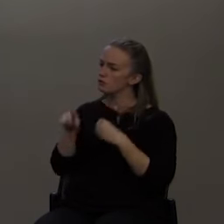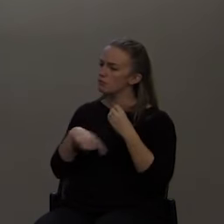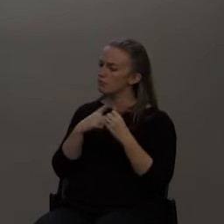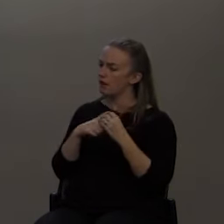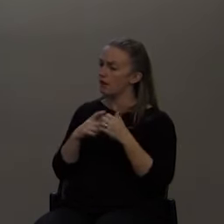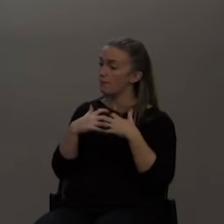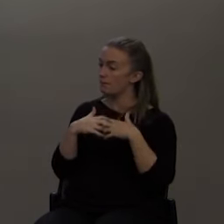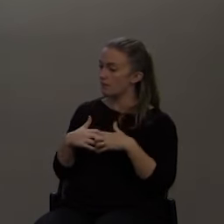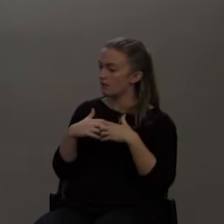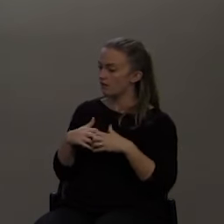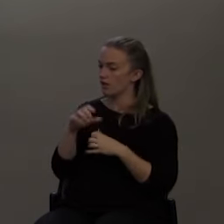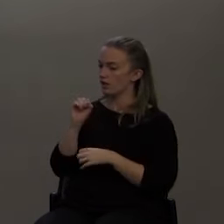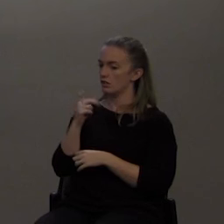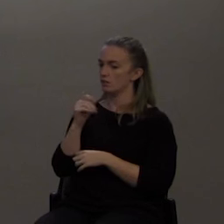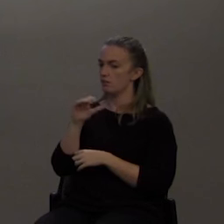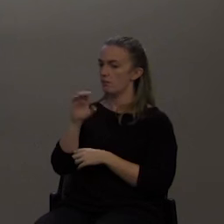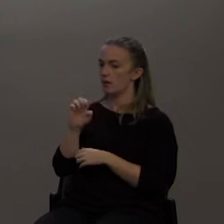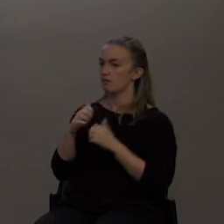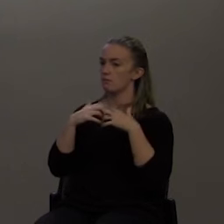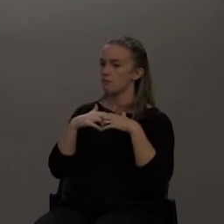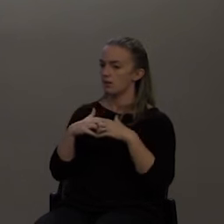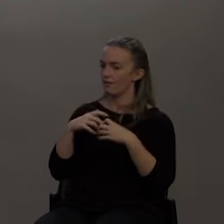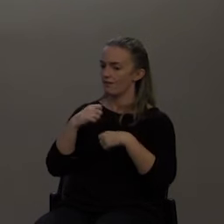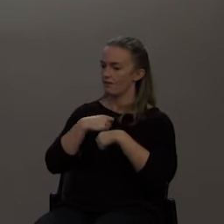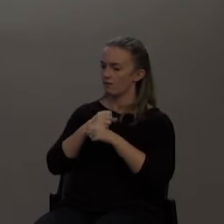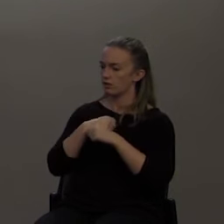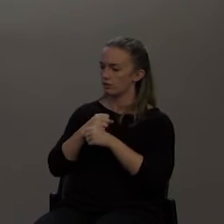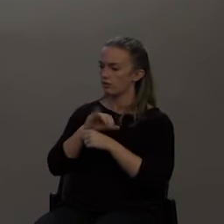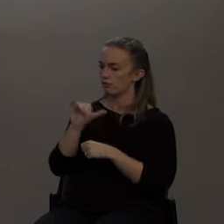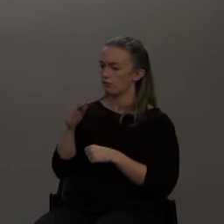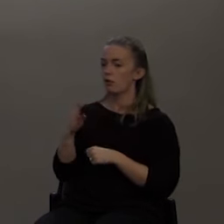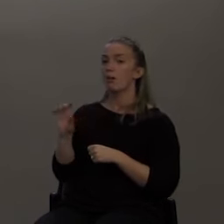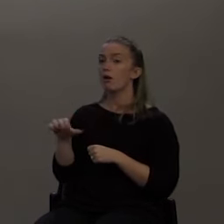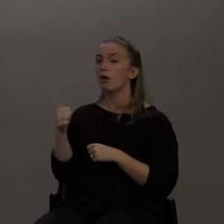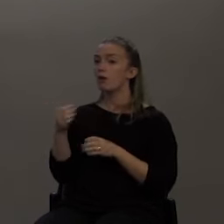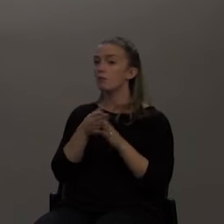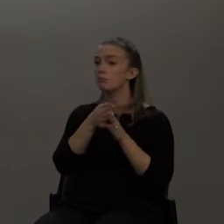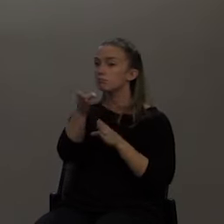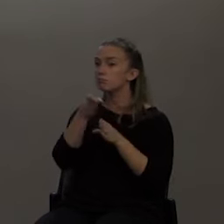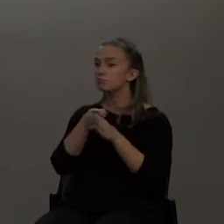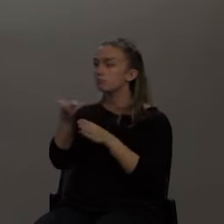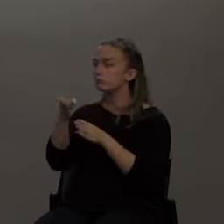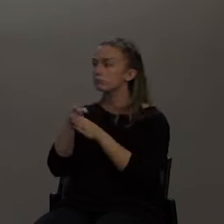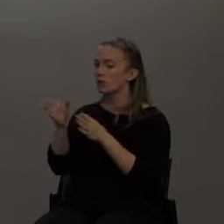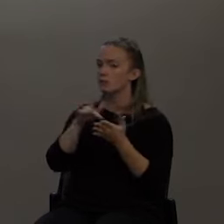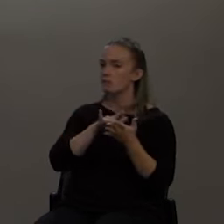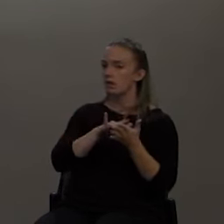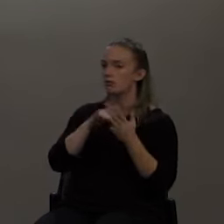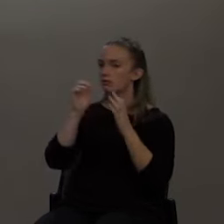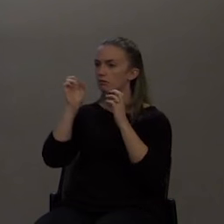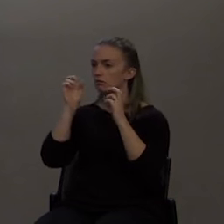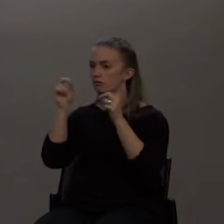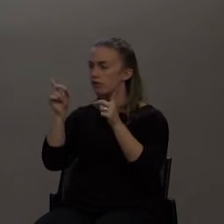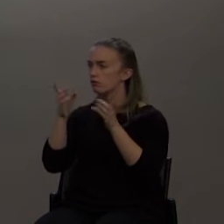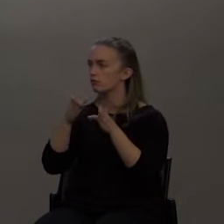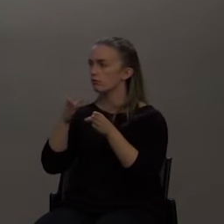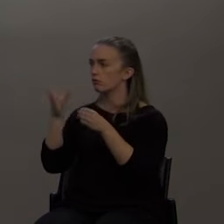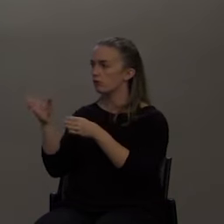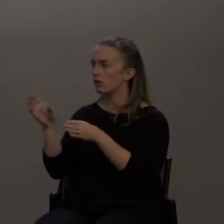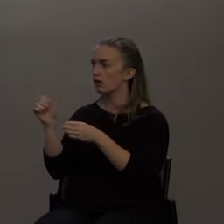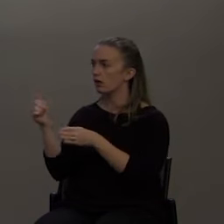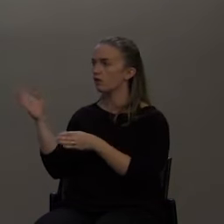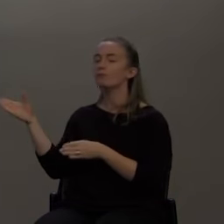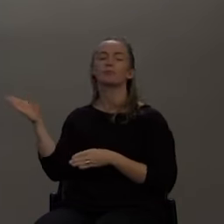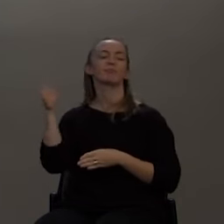manufacturing space and manufacturing jobs. And what about the other sectors of medical and educational and other sorts of jobs?